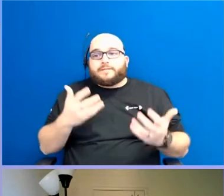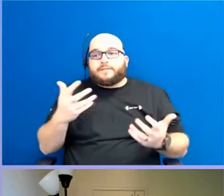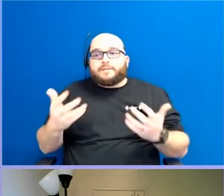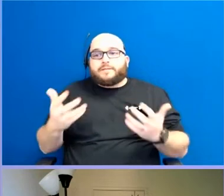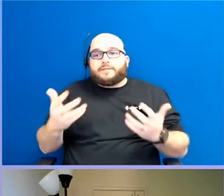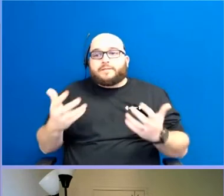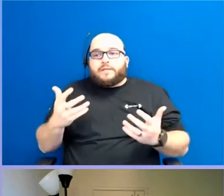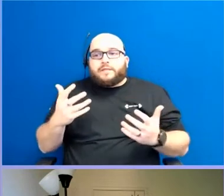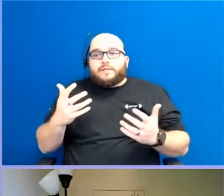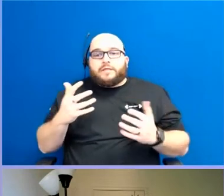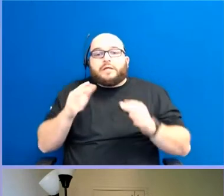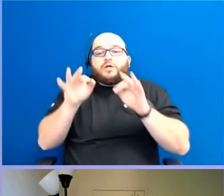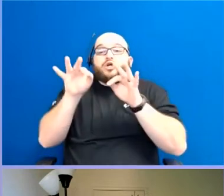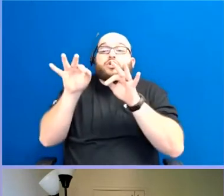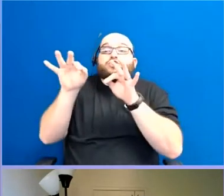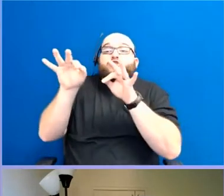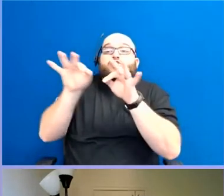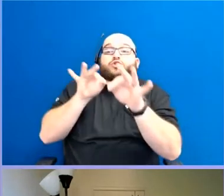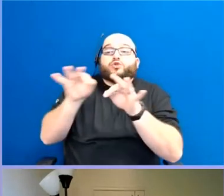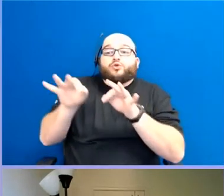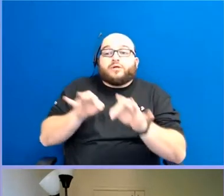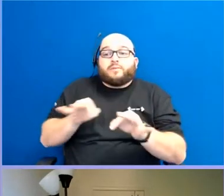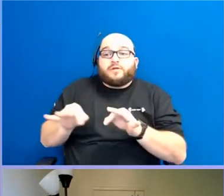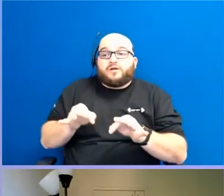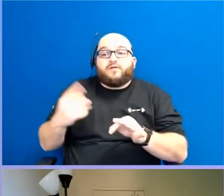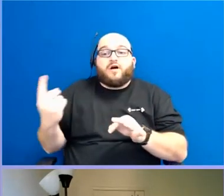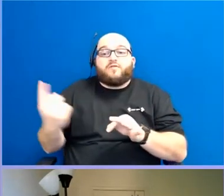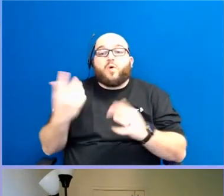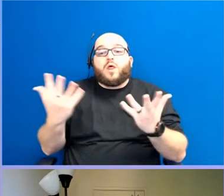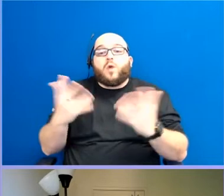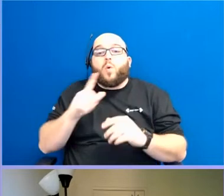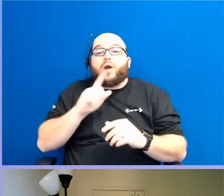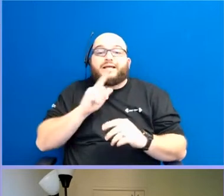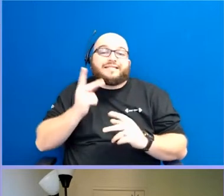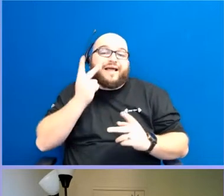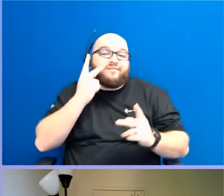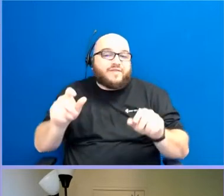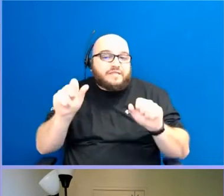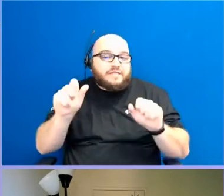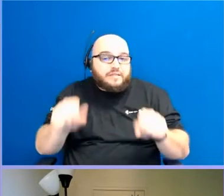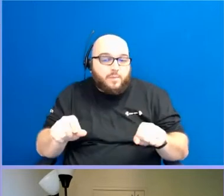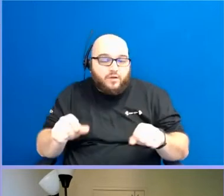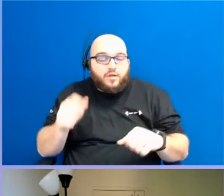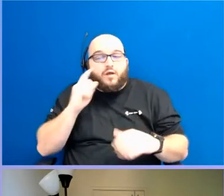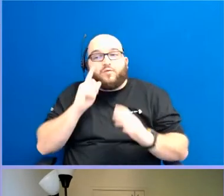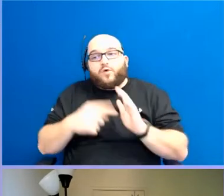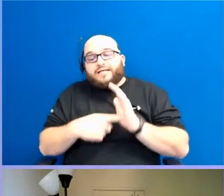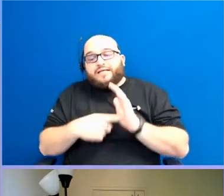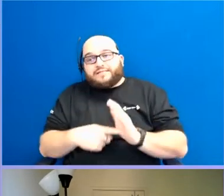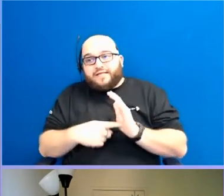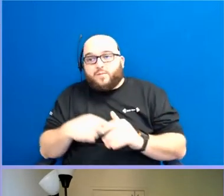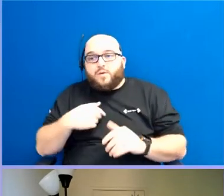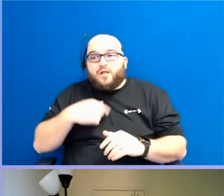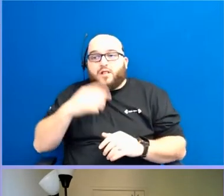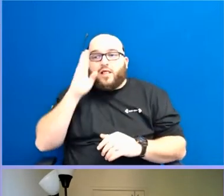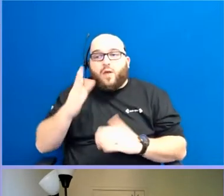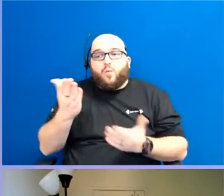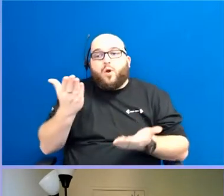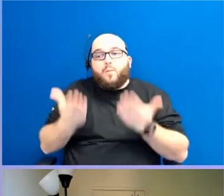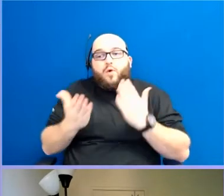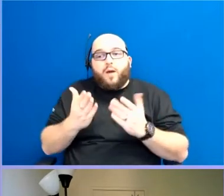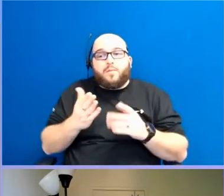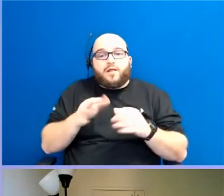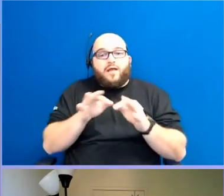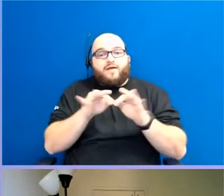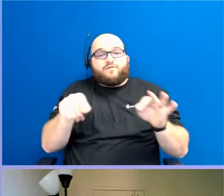just descriptive of only what's visibly apparent. So in this case, I would probably phrase this as a